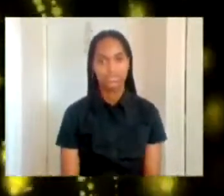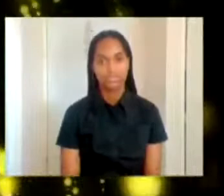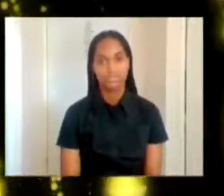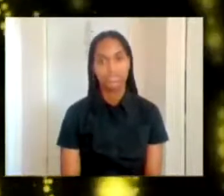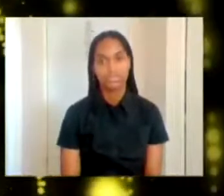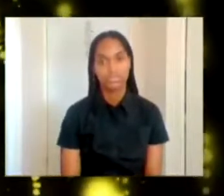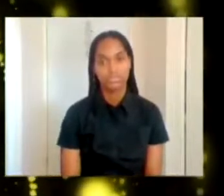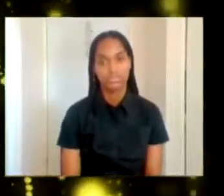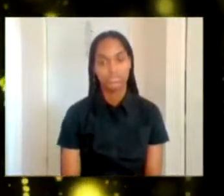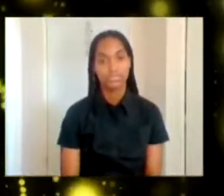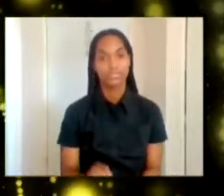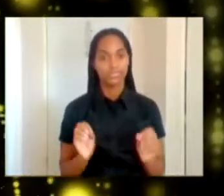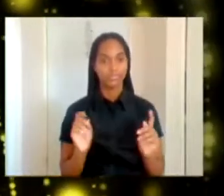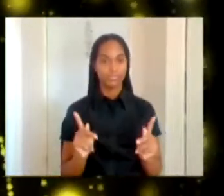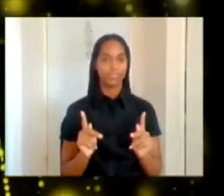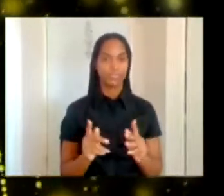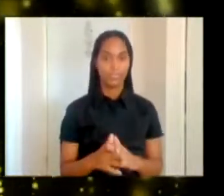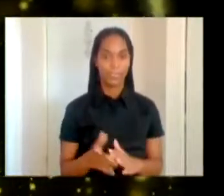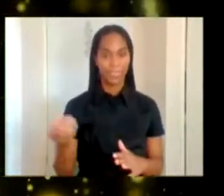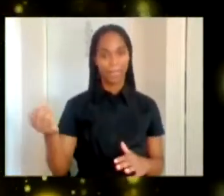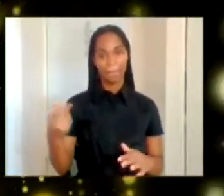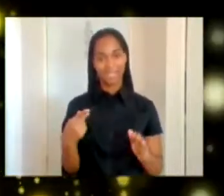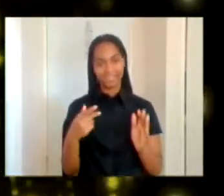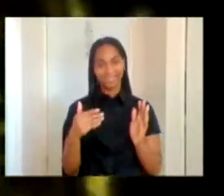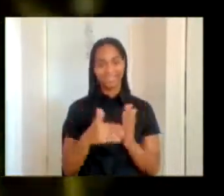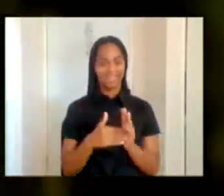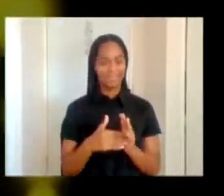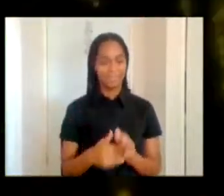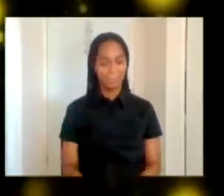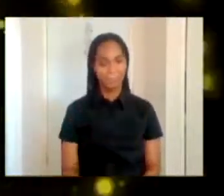All right, back again.